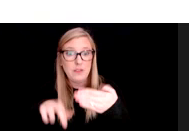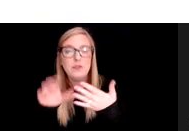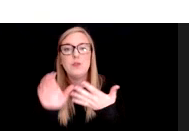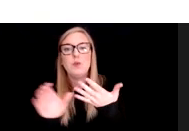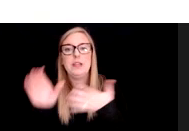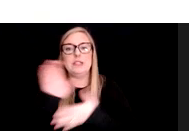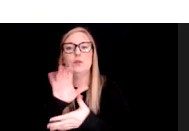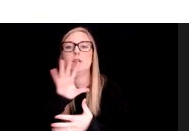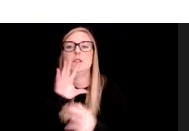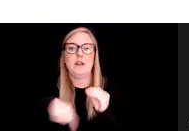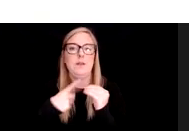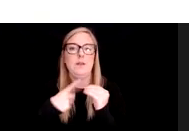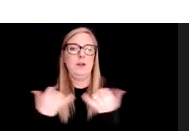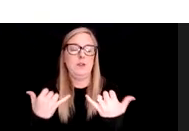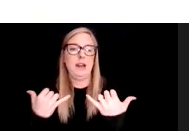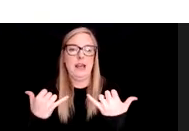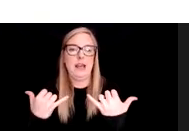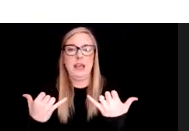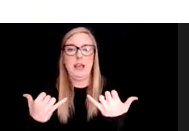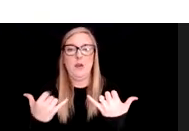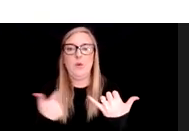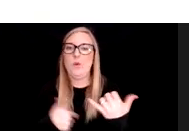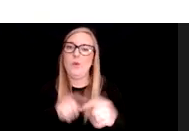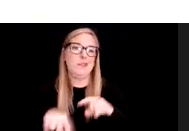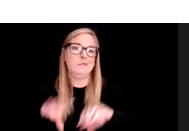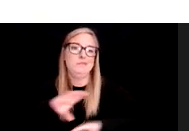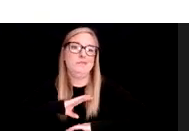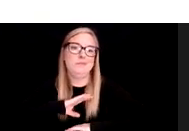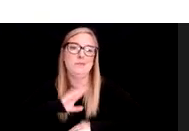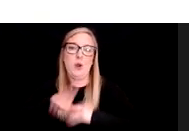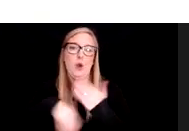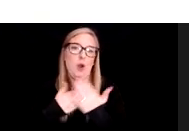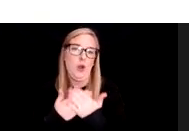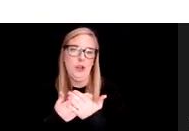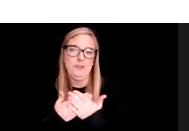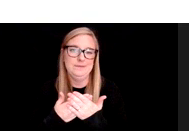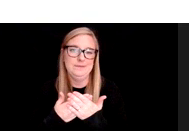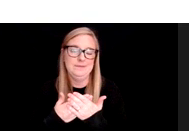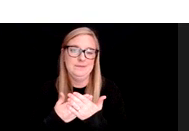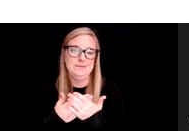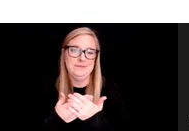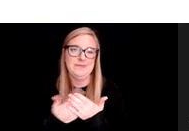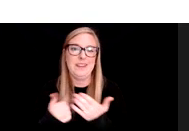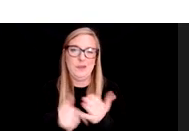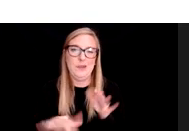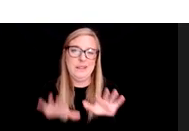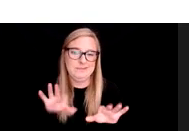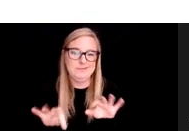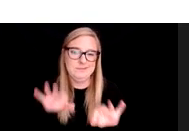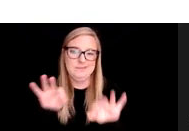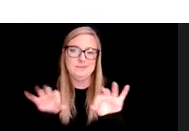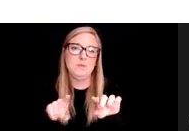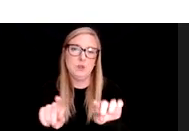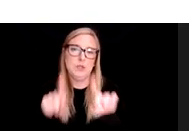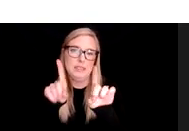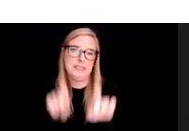here, we couldn't meet all of those as we uncovered during some of our testing. So